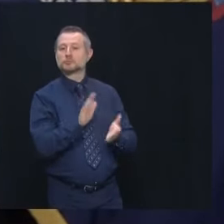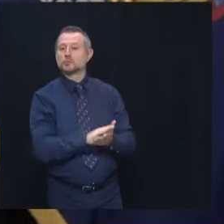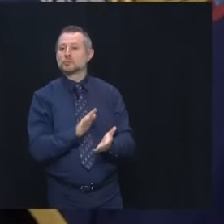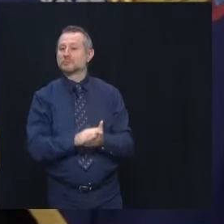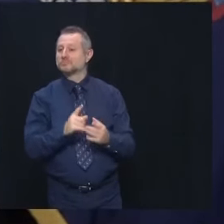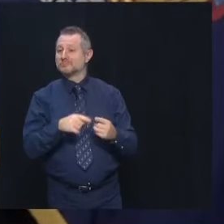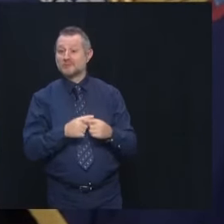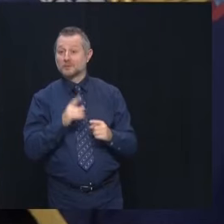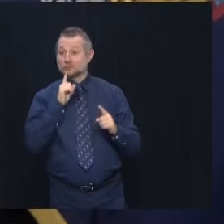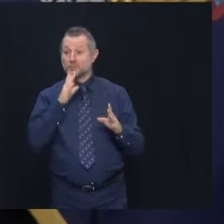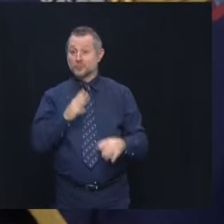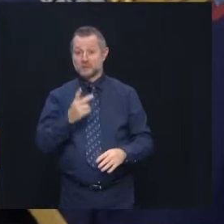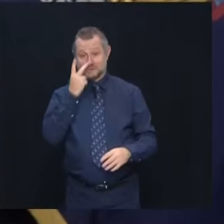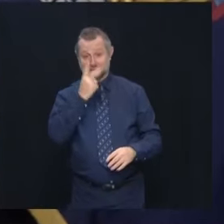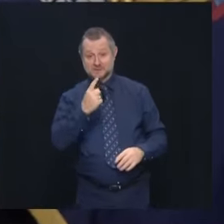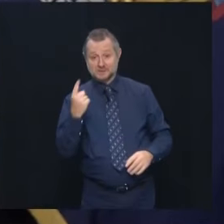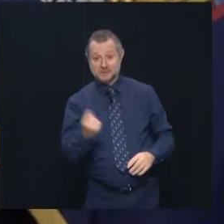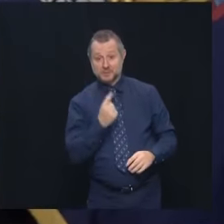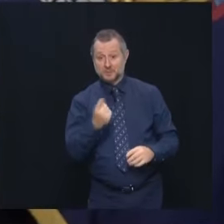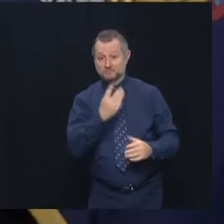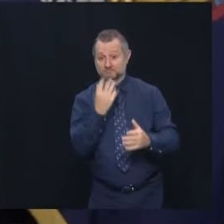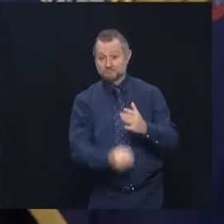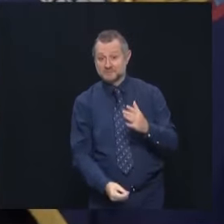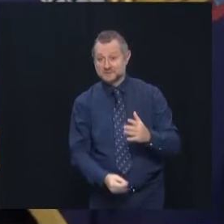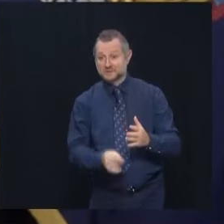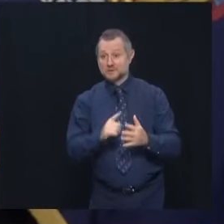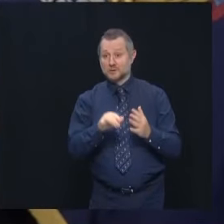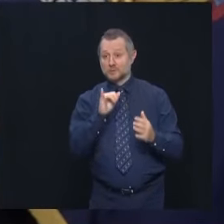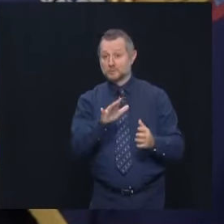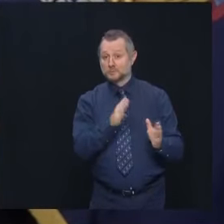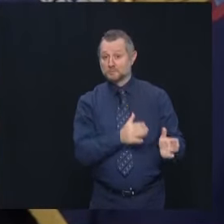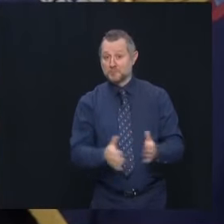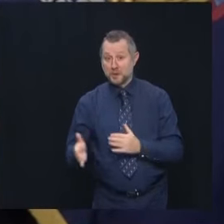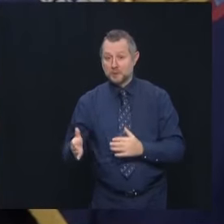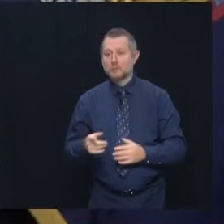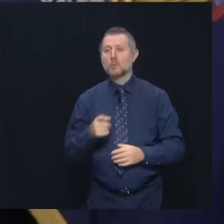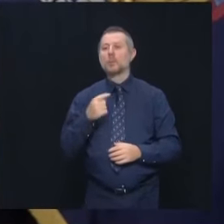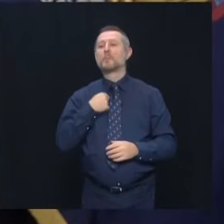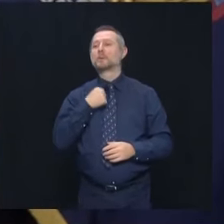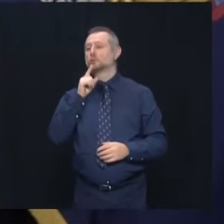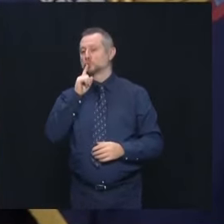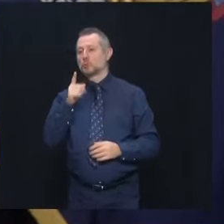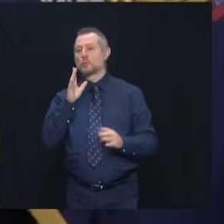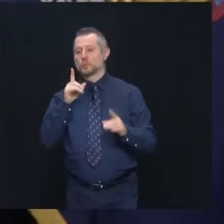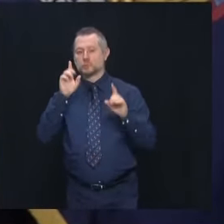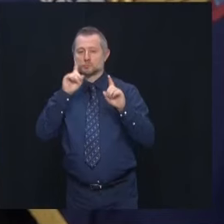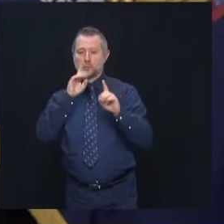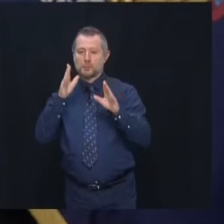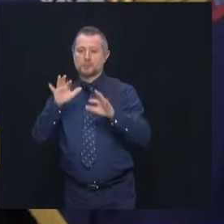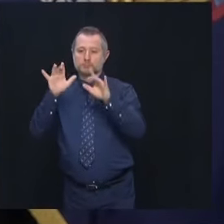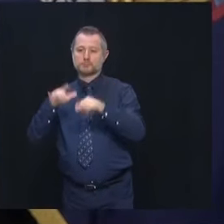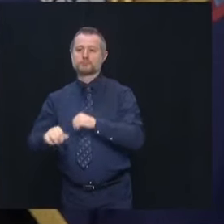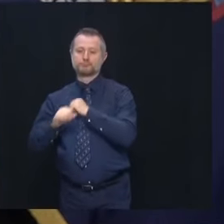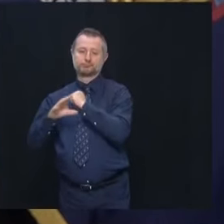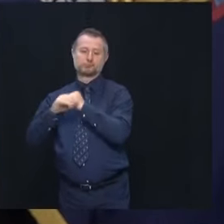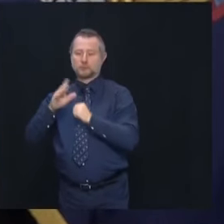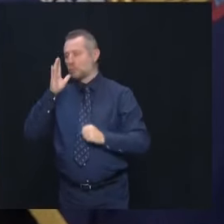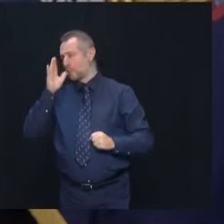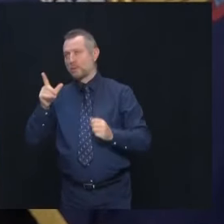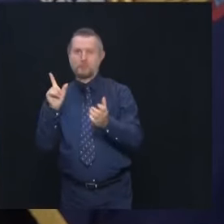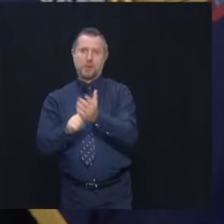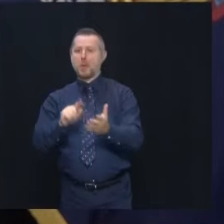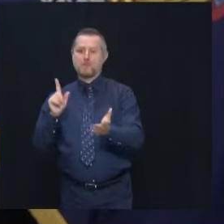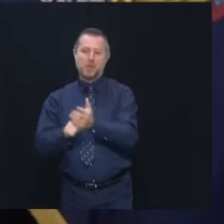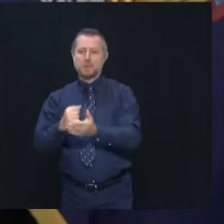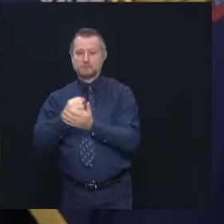reporter sees an obvious hole in the plan, I'm sure they will write about it.